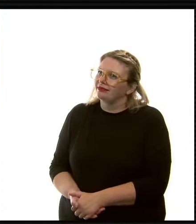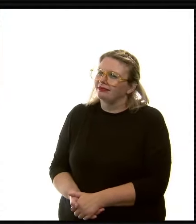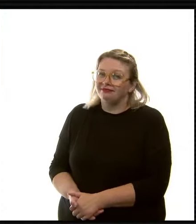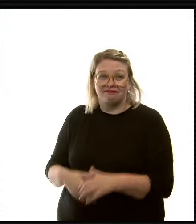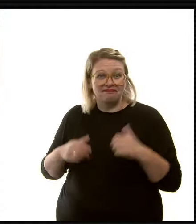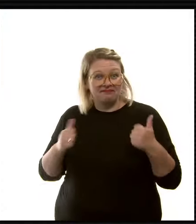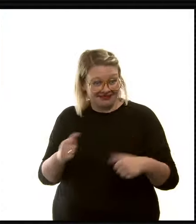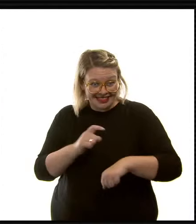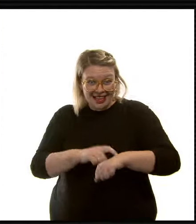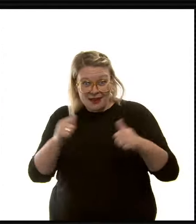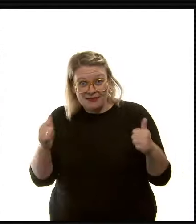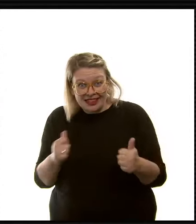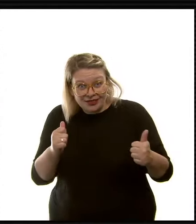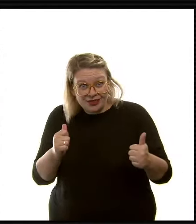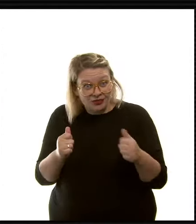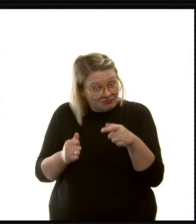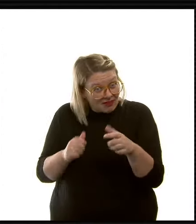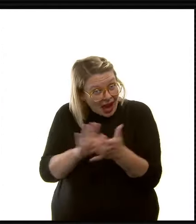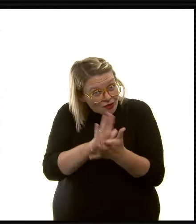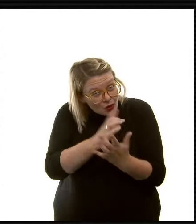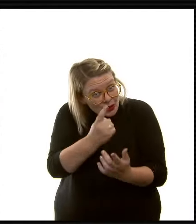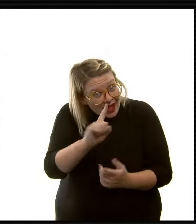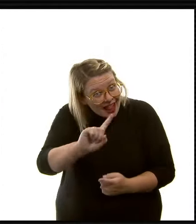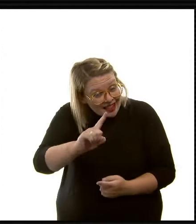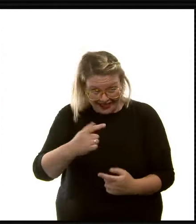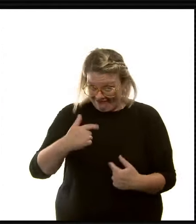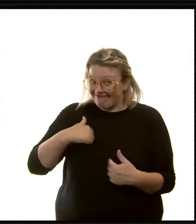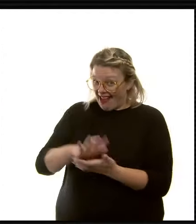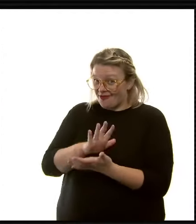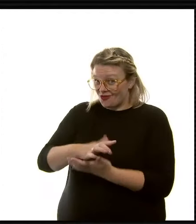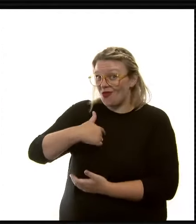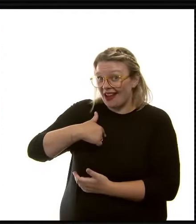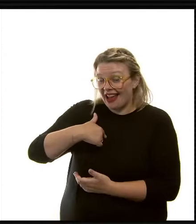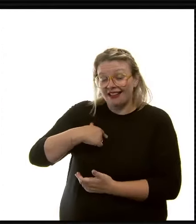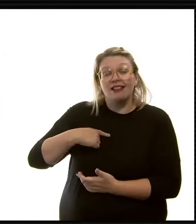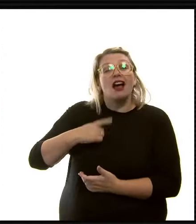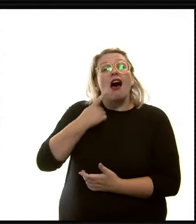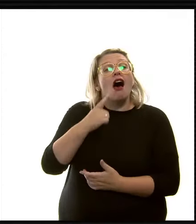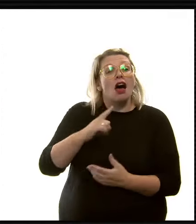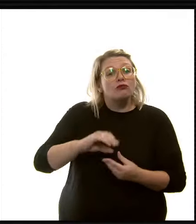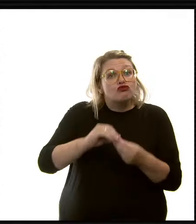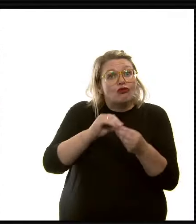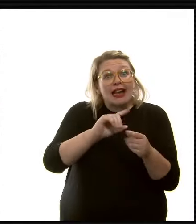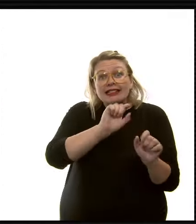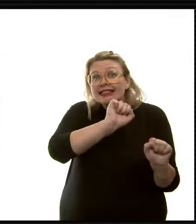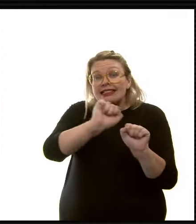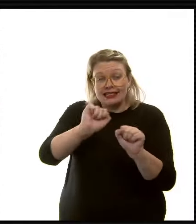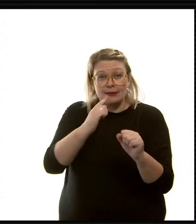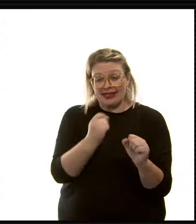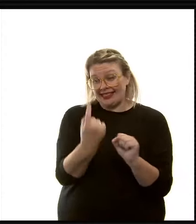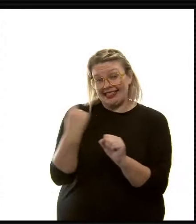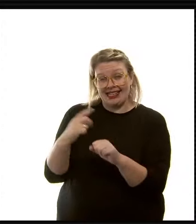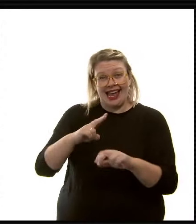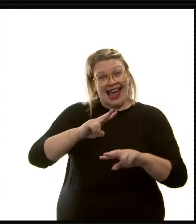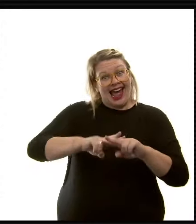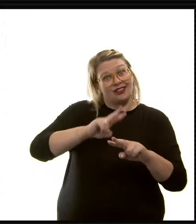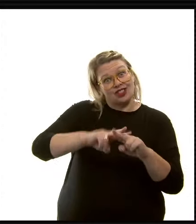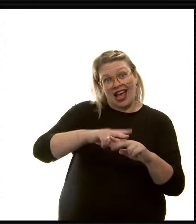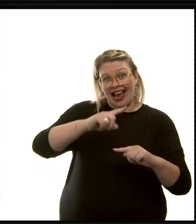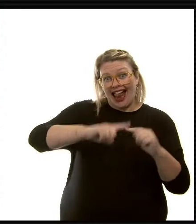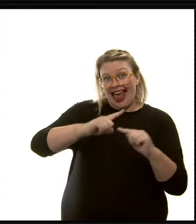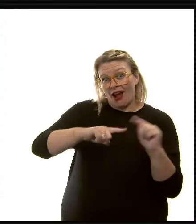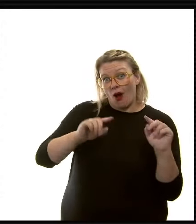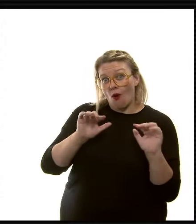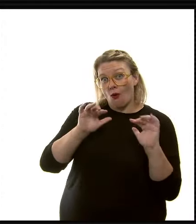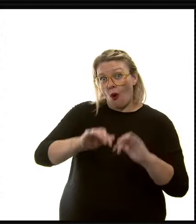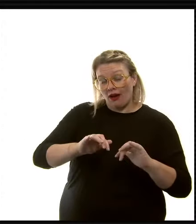Okay, time's up. I hope you enjoyed yourself. I certainly did. Please share your builds at #LegoCon, but don't hide your bricks away yet because we've got so many